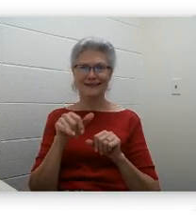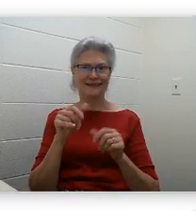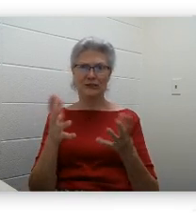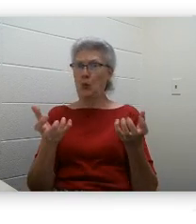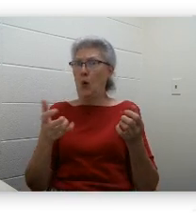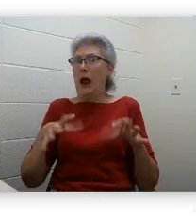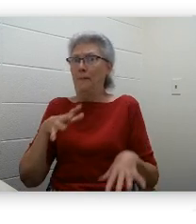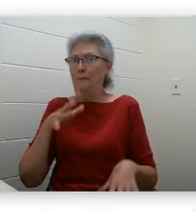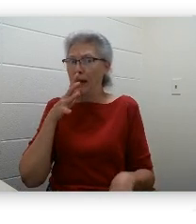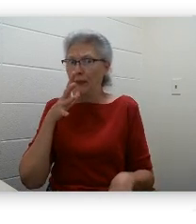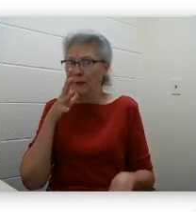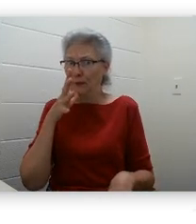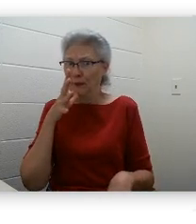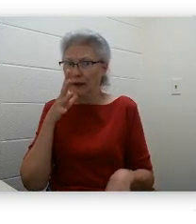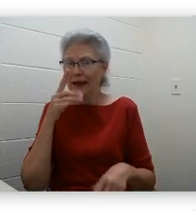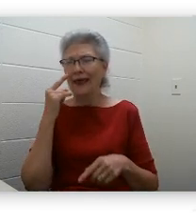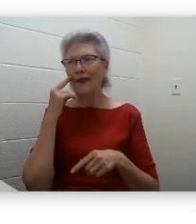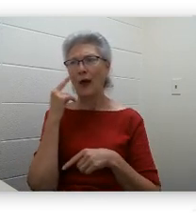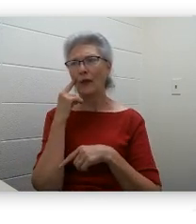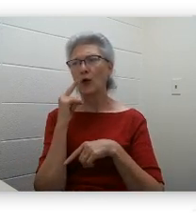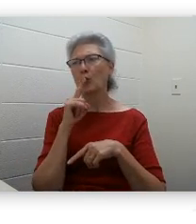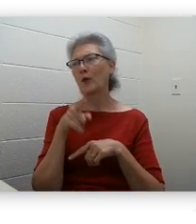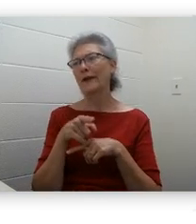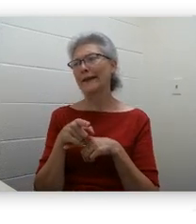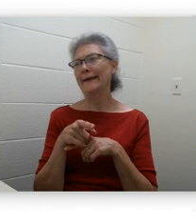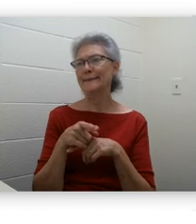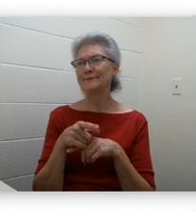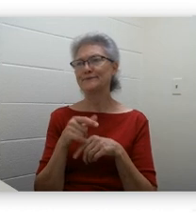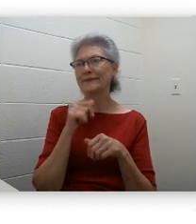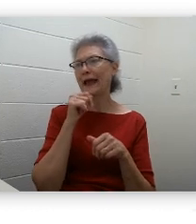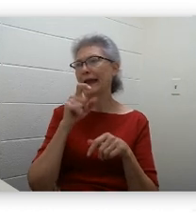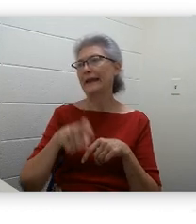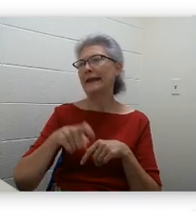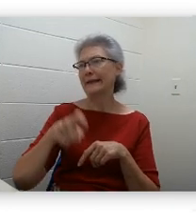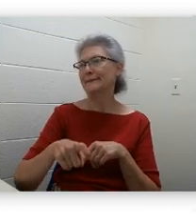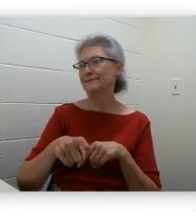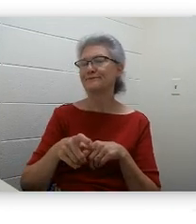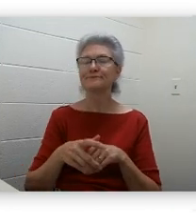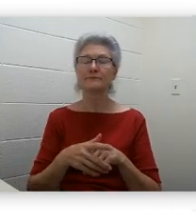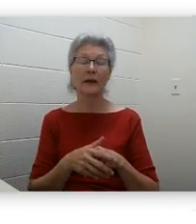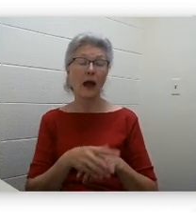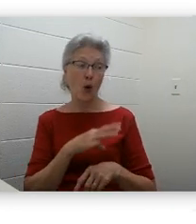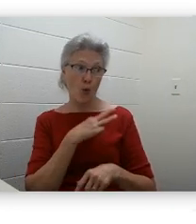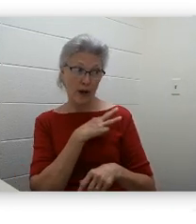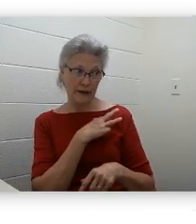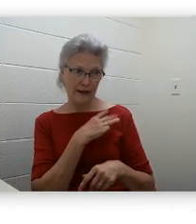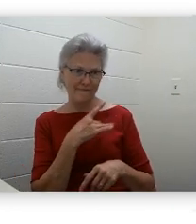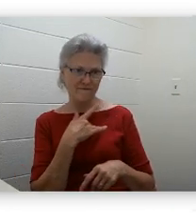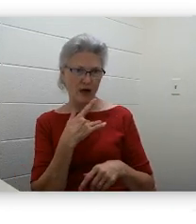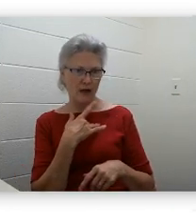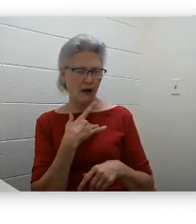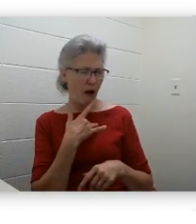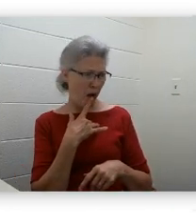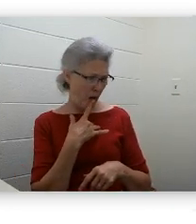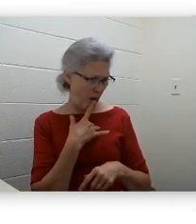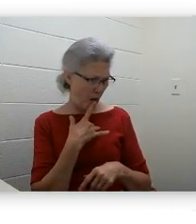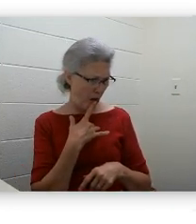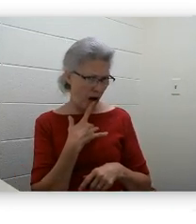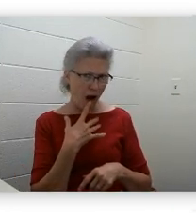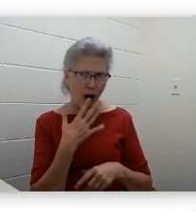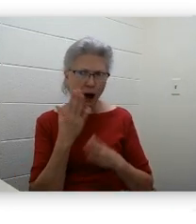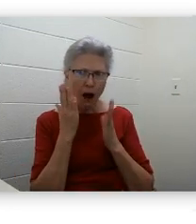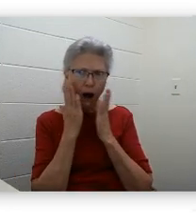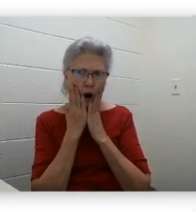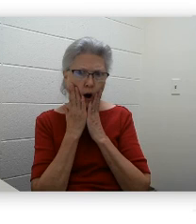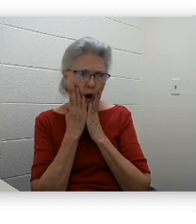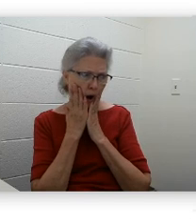to have one. He thought them very overrated persons. Wendy, however, felt at once that she was in the presence